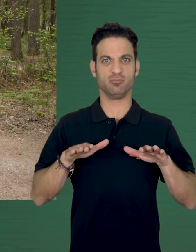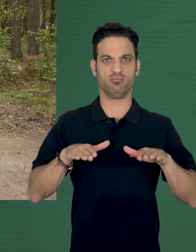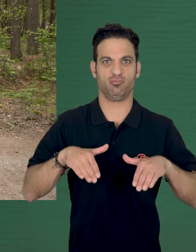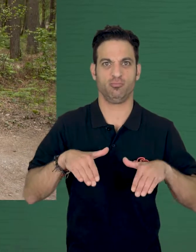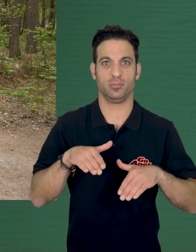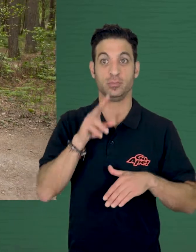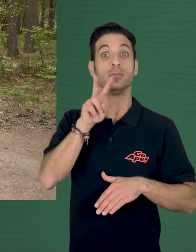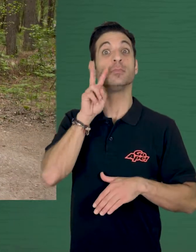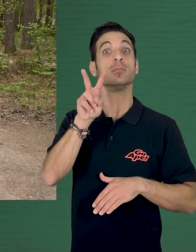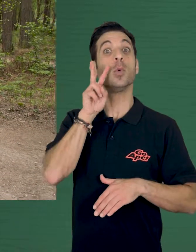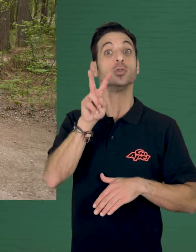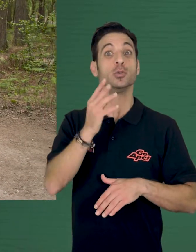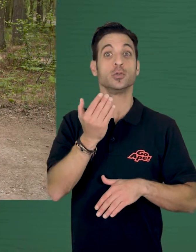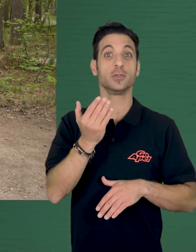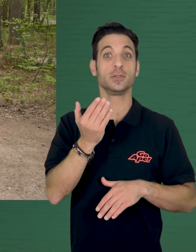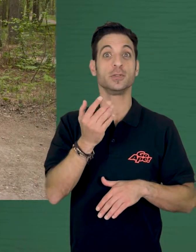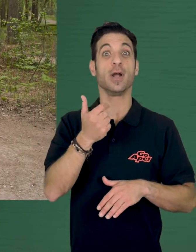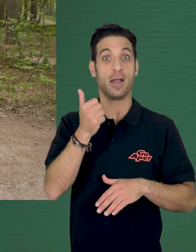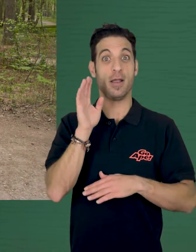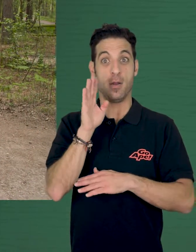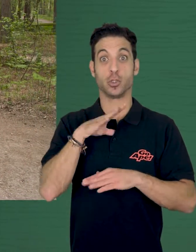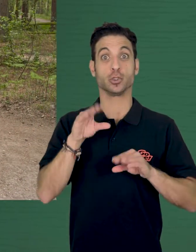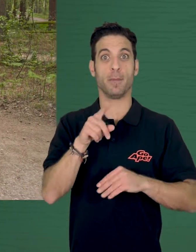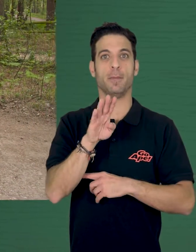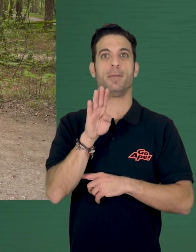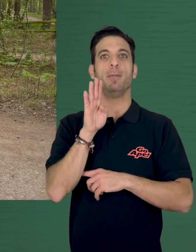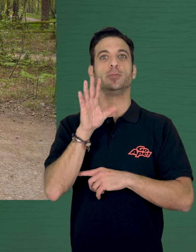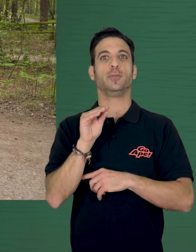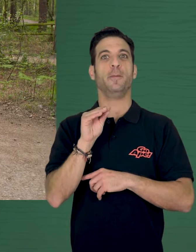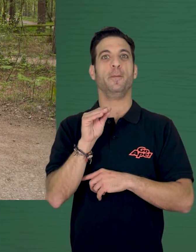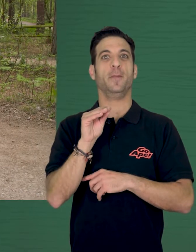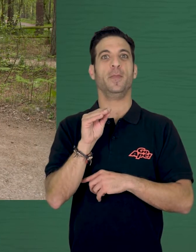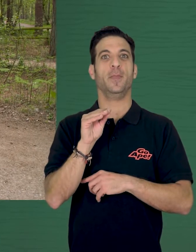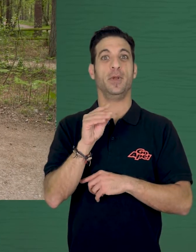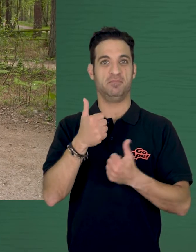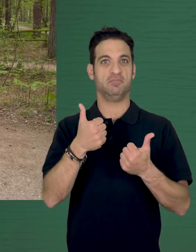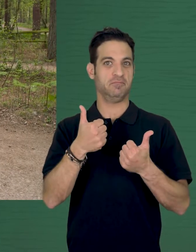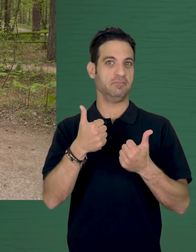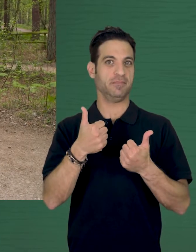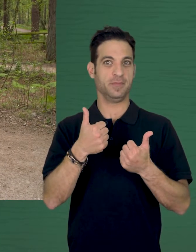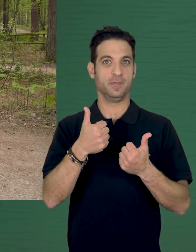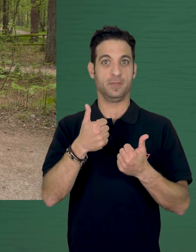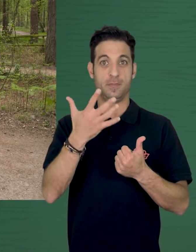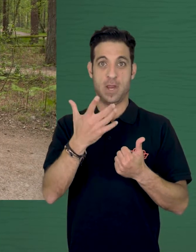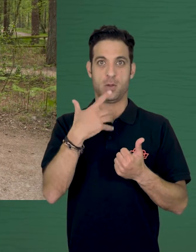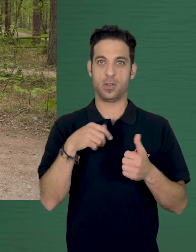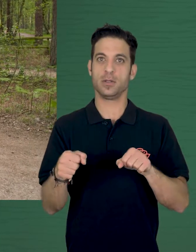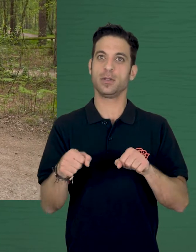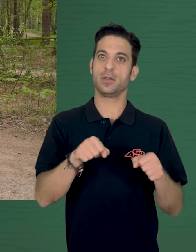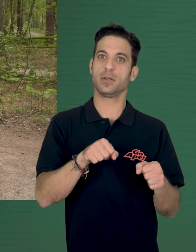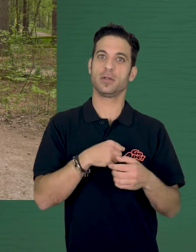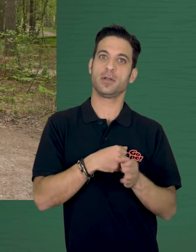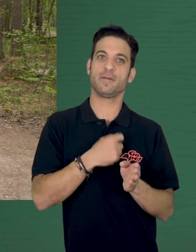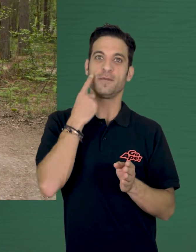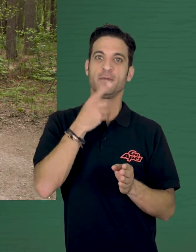toes, standing up tall and looking where you're going. So stop, lean a little bit backwards. Great, on the spot, just turn to the left